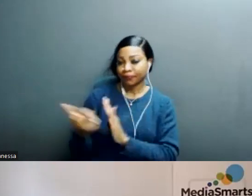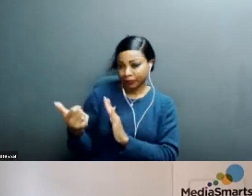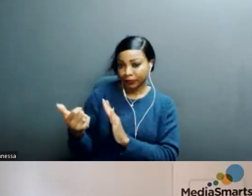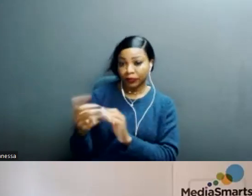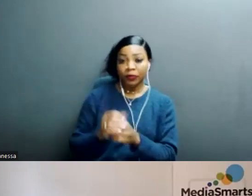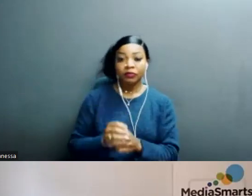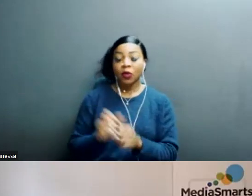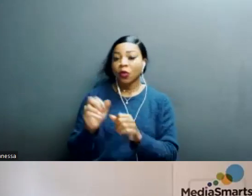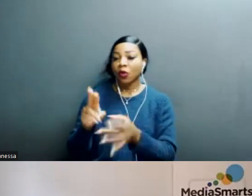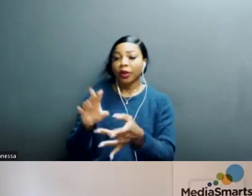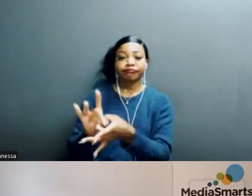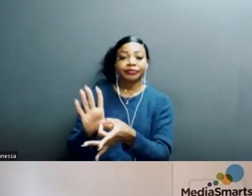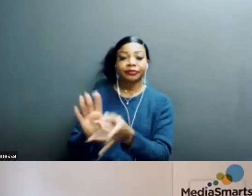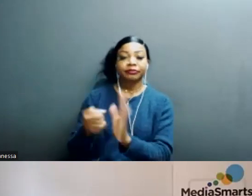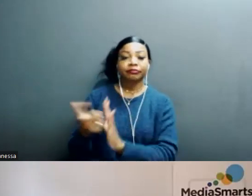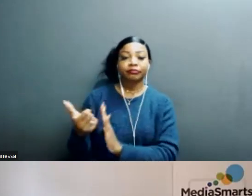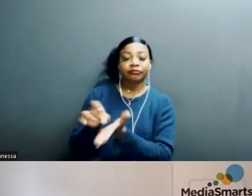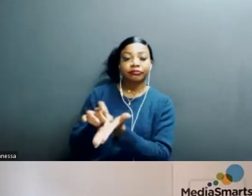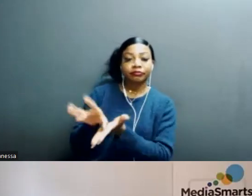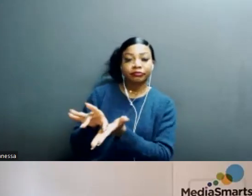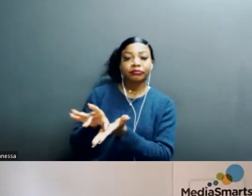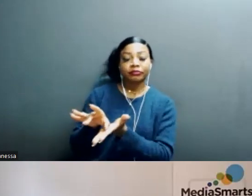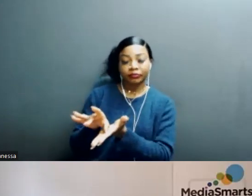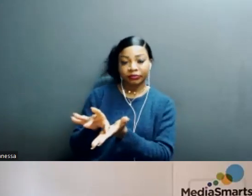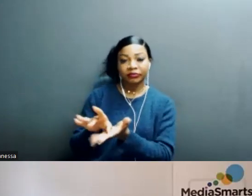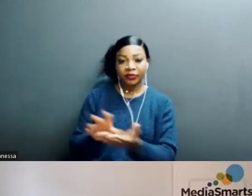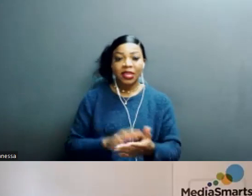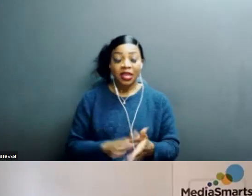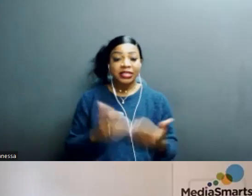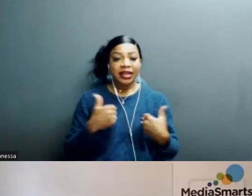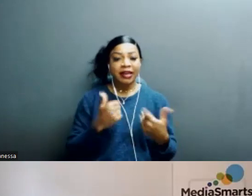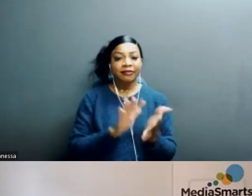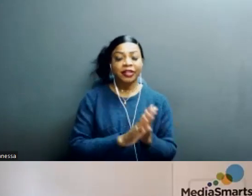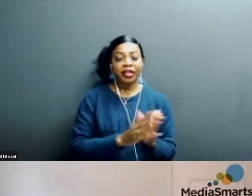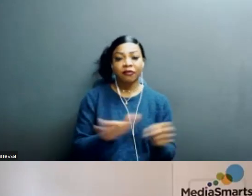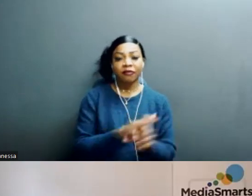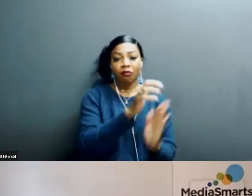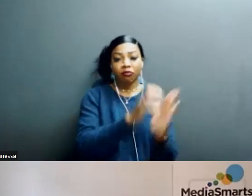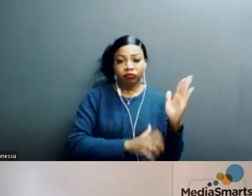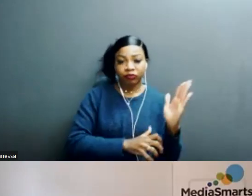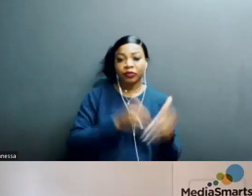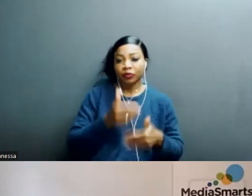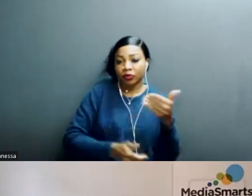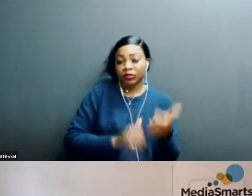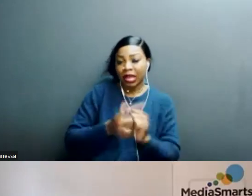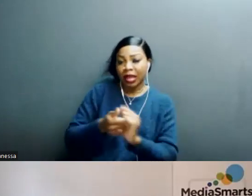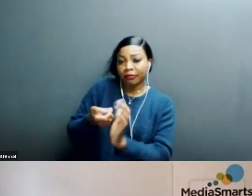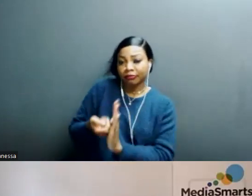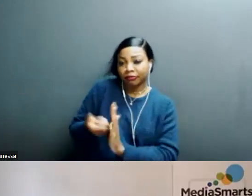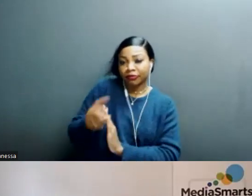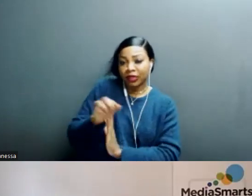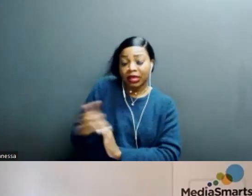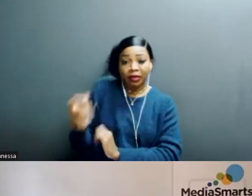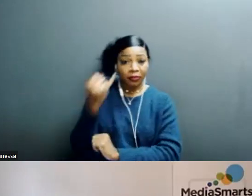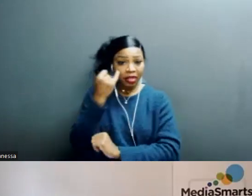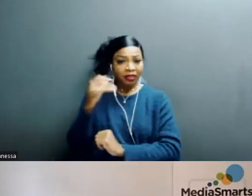uninstall it we would say um so we have a whole like sheet of how to do that um so if that's if that's a concern like you think there's